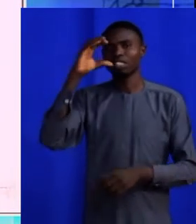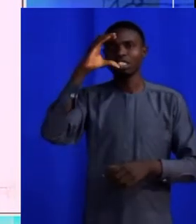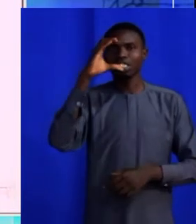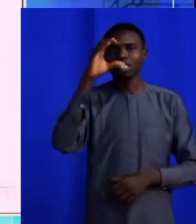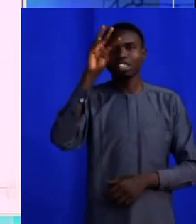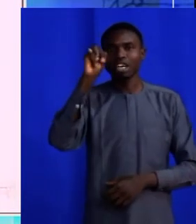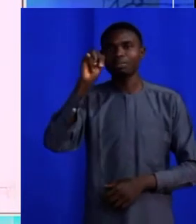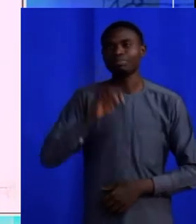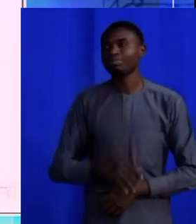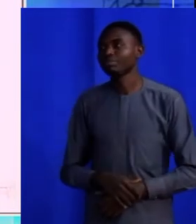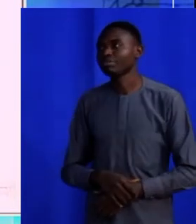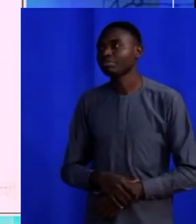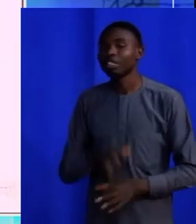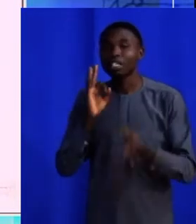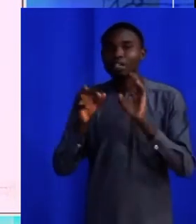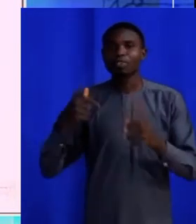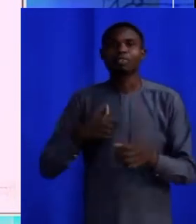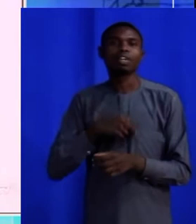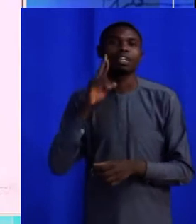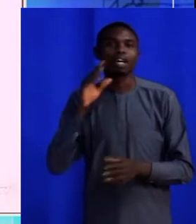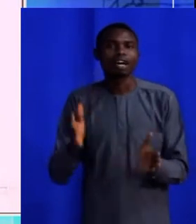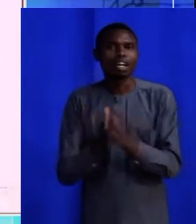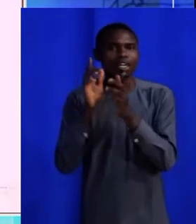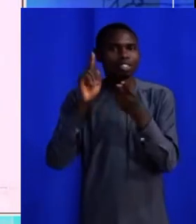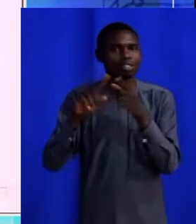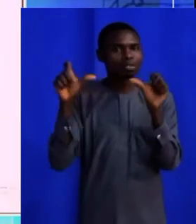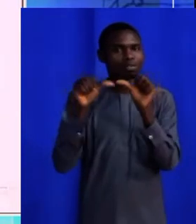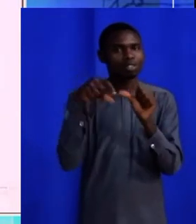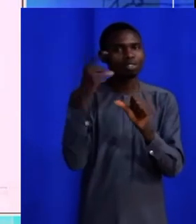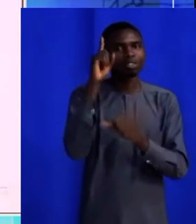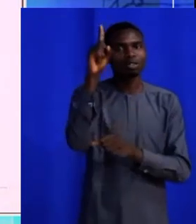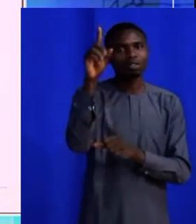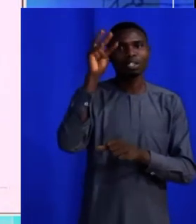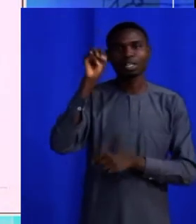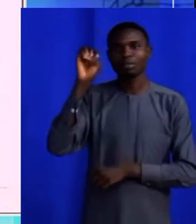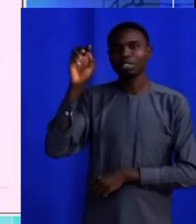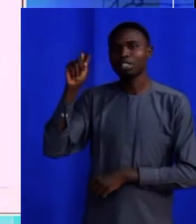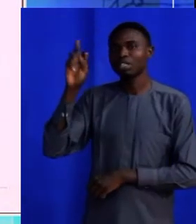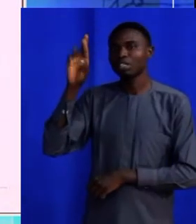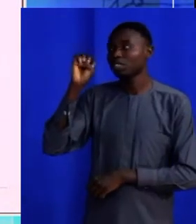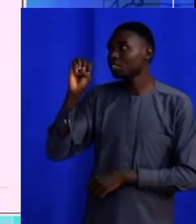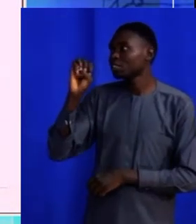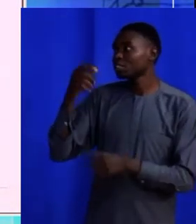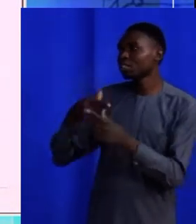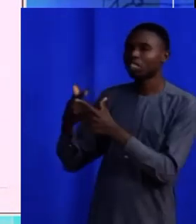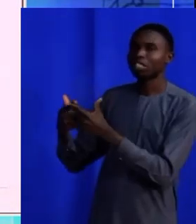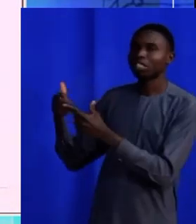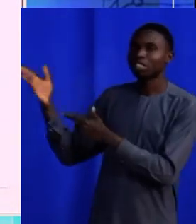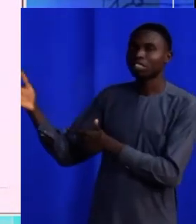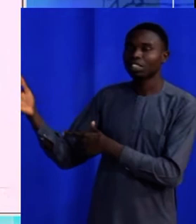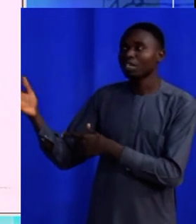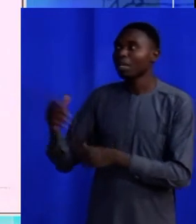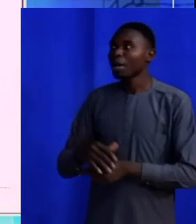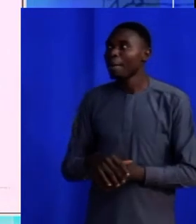or types of teeth is different from those ones as I showed to you during the last lesson. Then the last